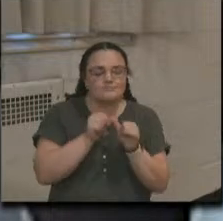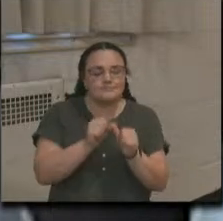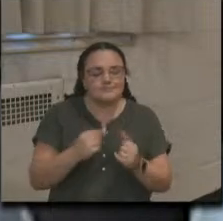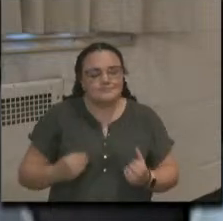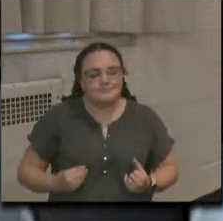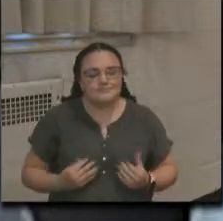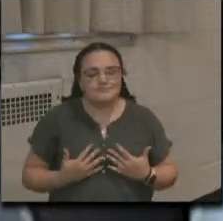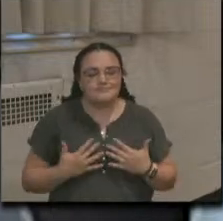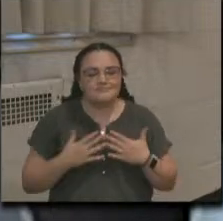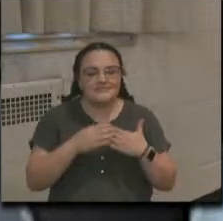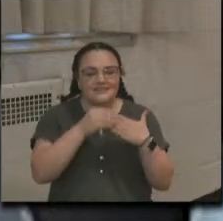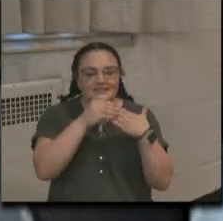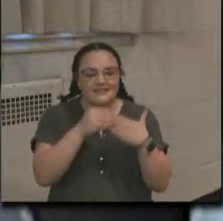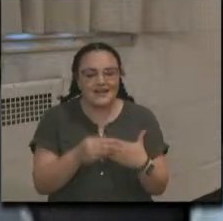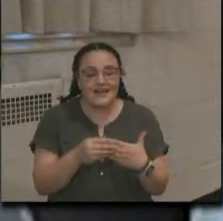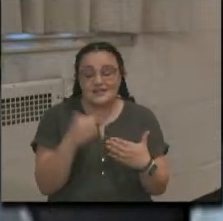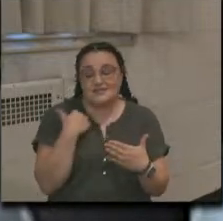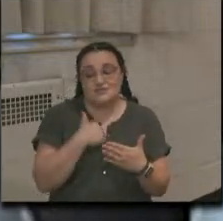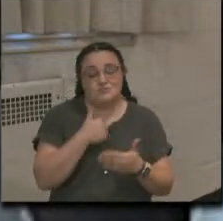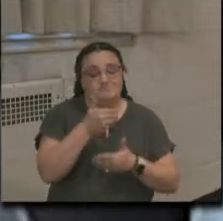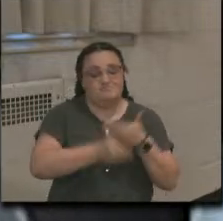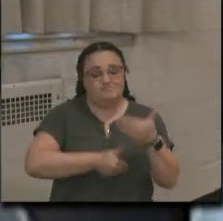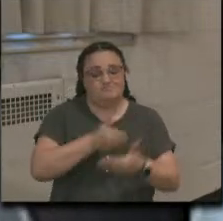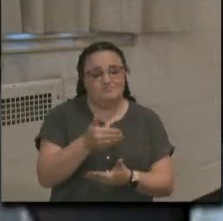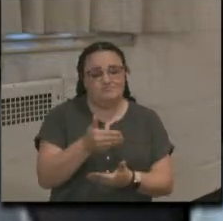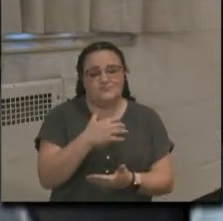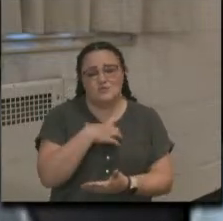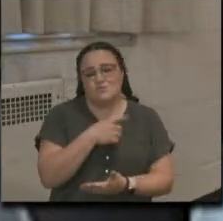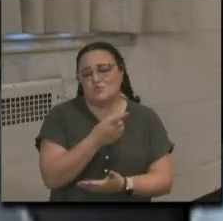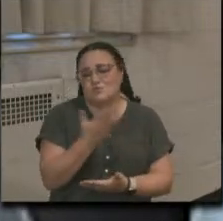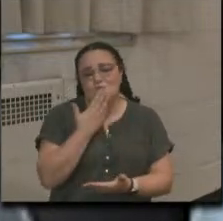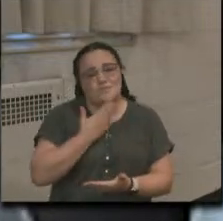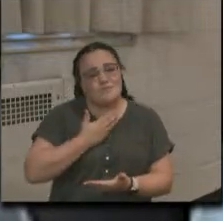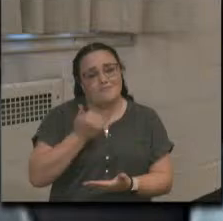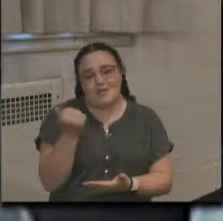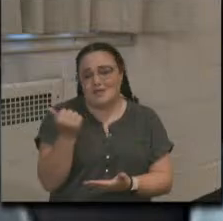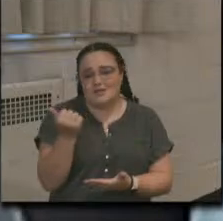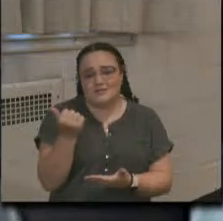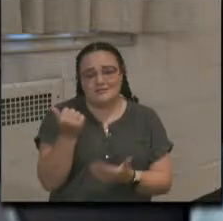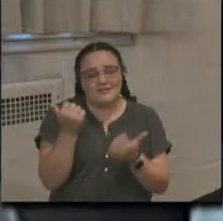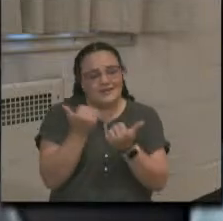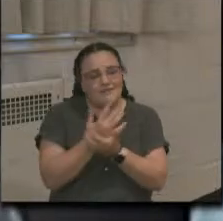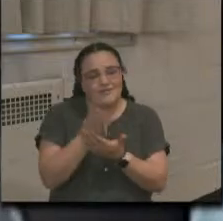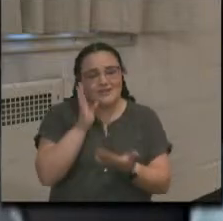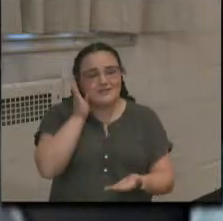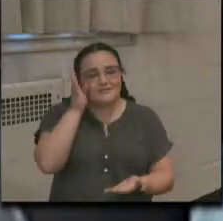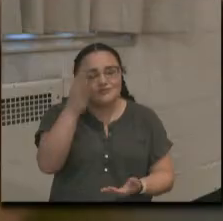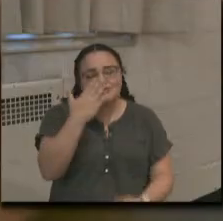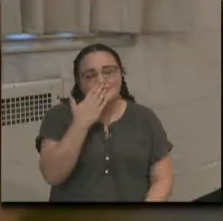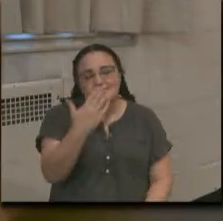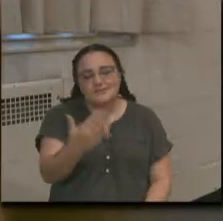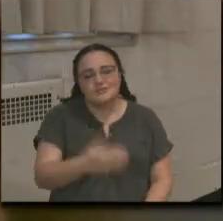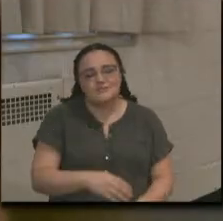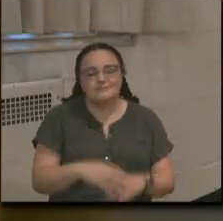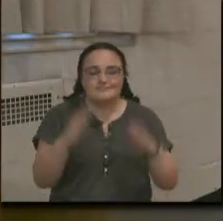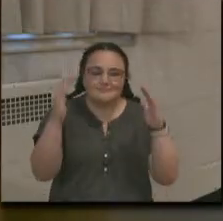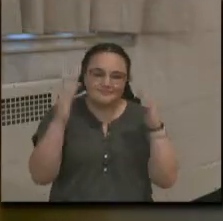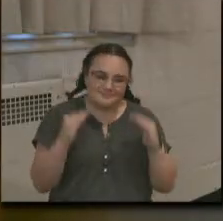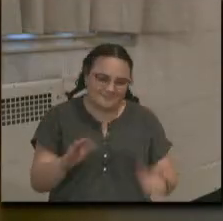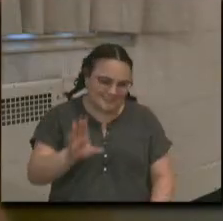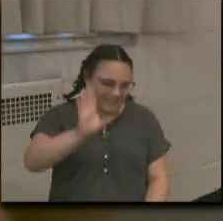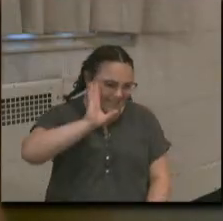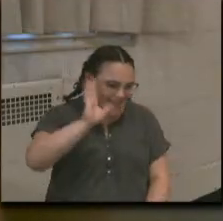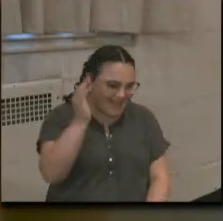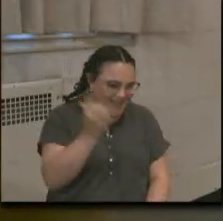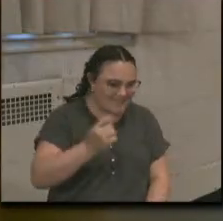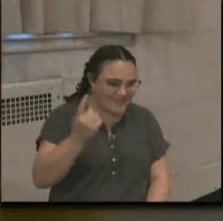guide as we move forward. Here's to wishing you all the best in all of your future endeavors. Thank you. Hi everyone, it